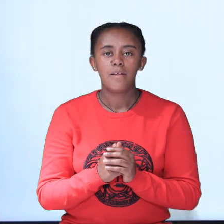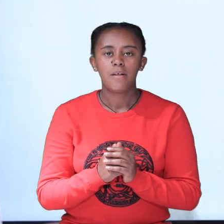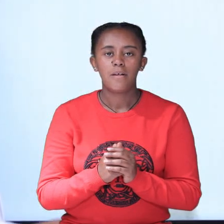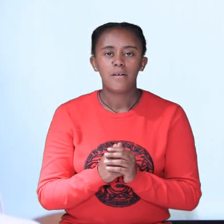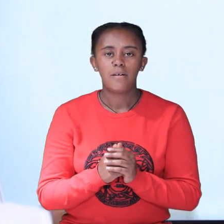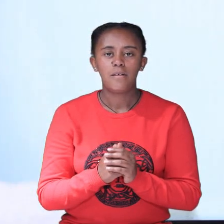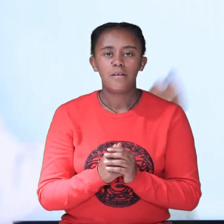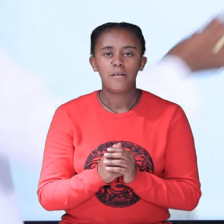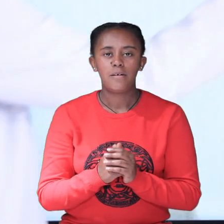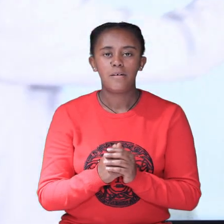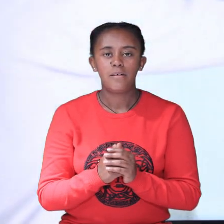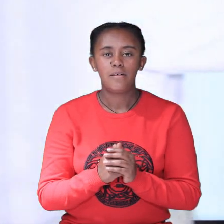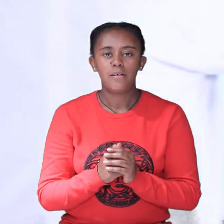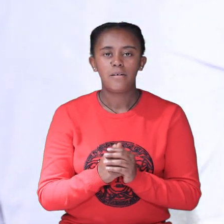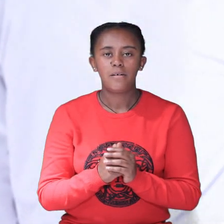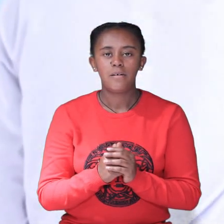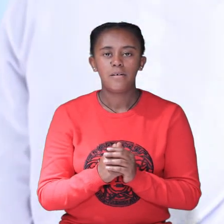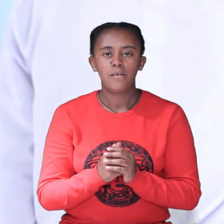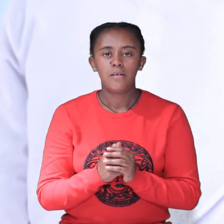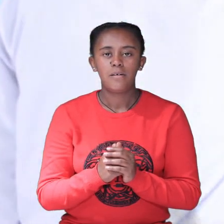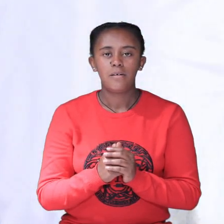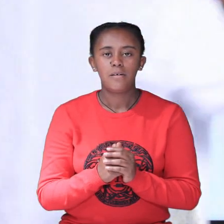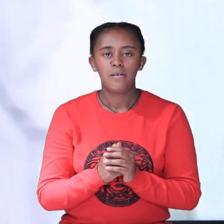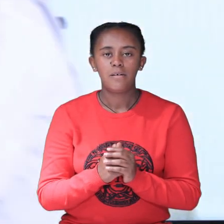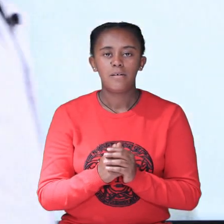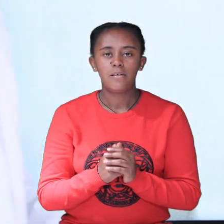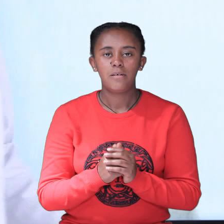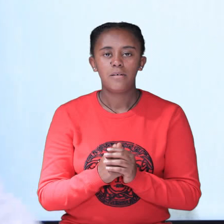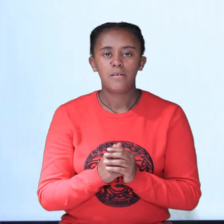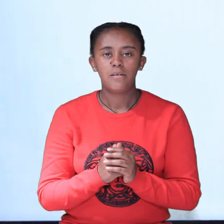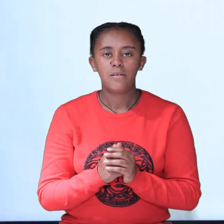is 50 degree.